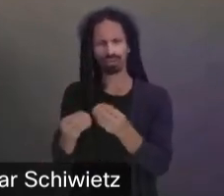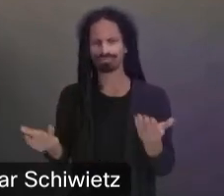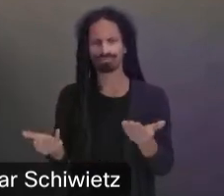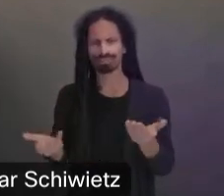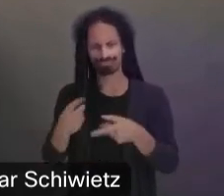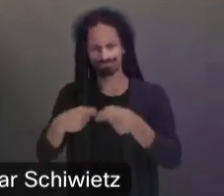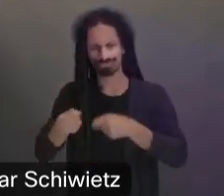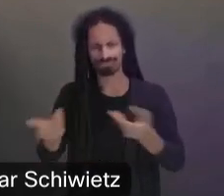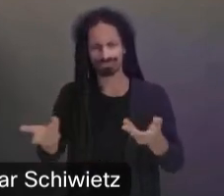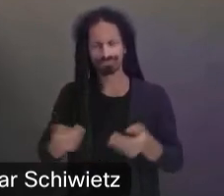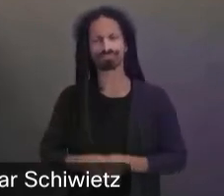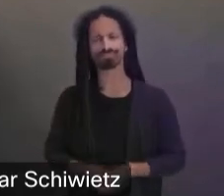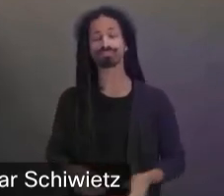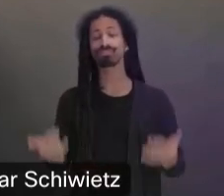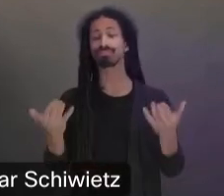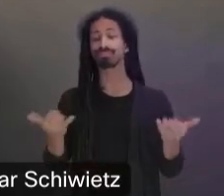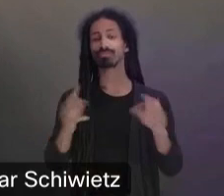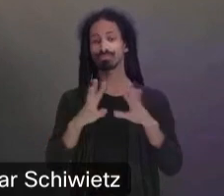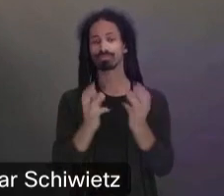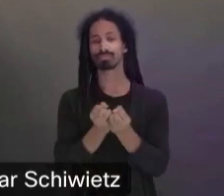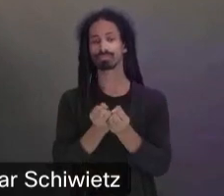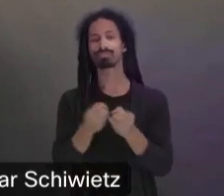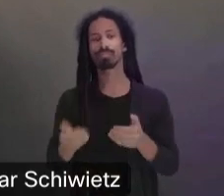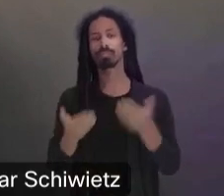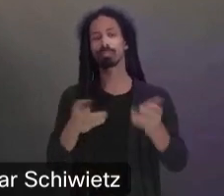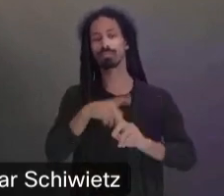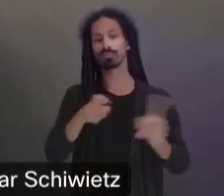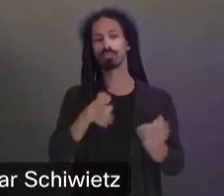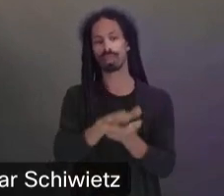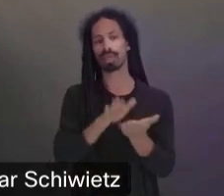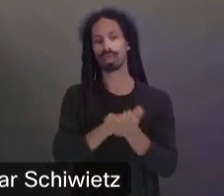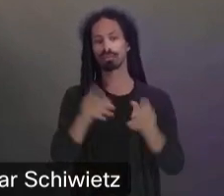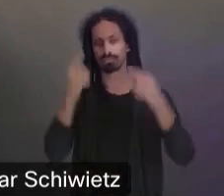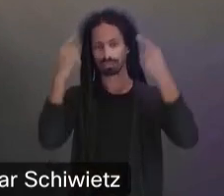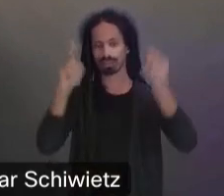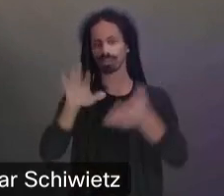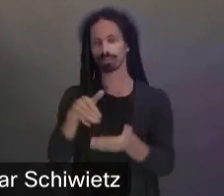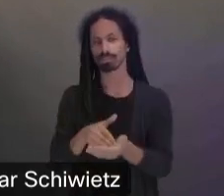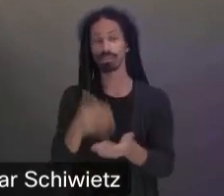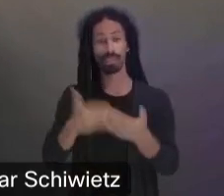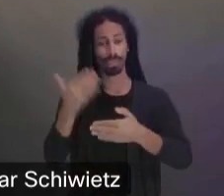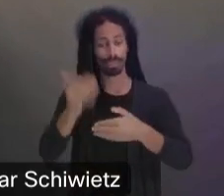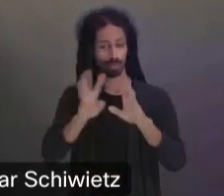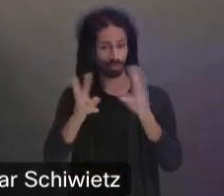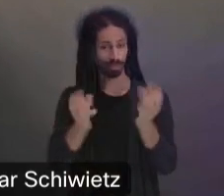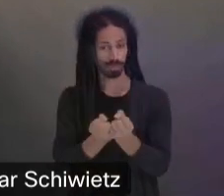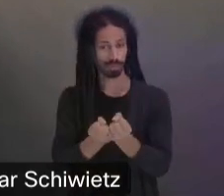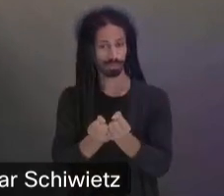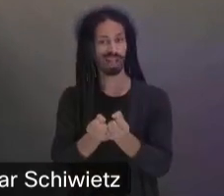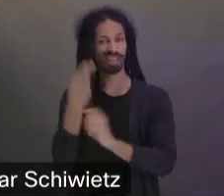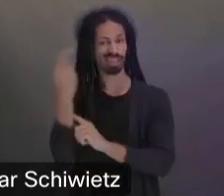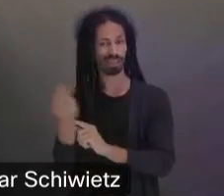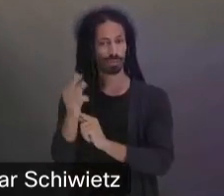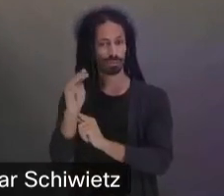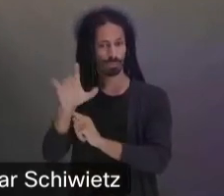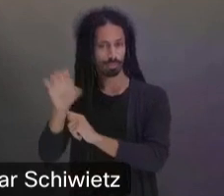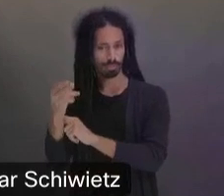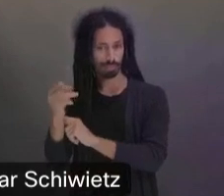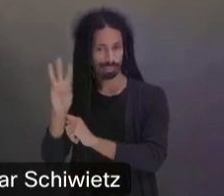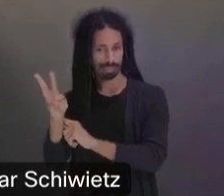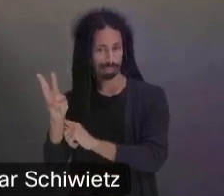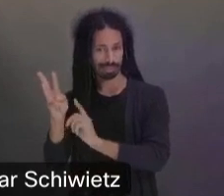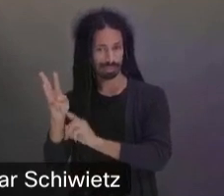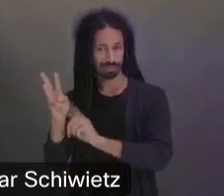So today's workshop was brought to you by the Academic Success Center. Our next workshop on Thursday, March 6th, will